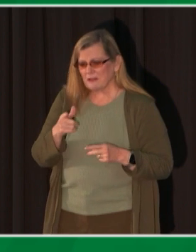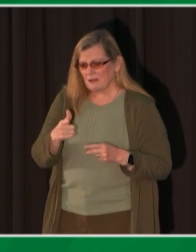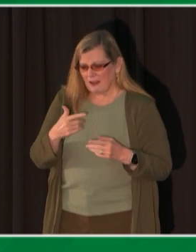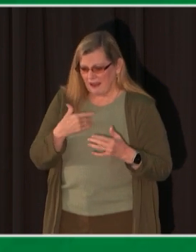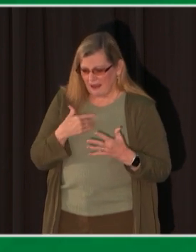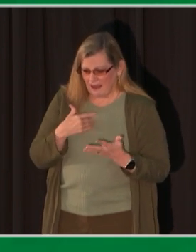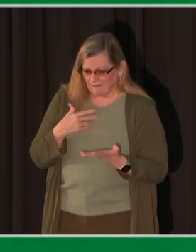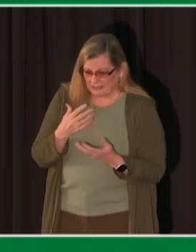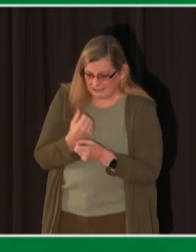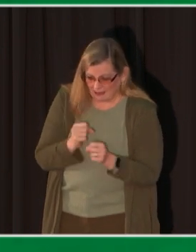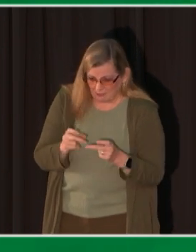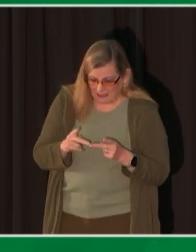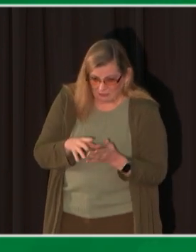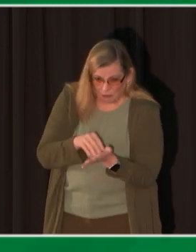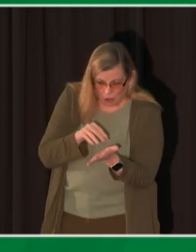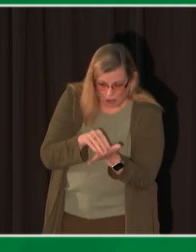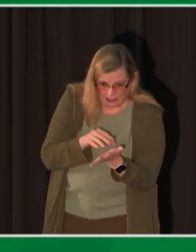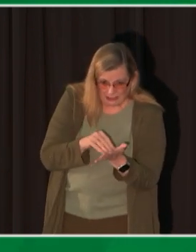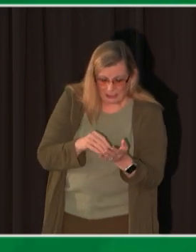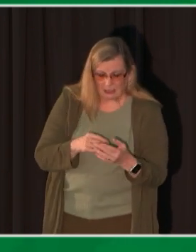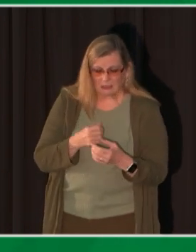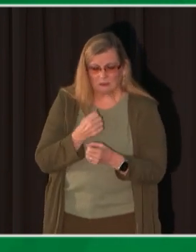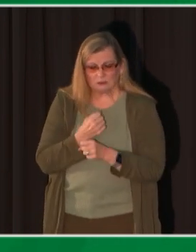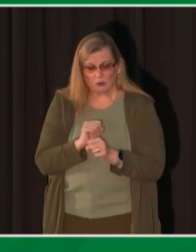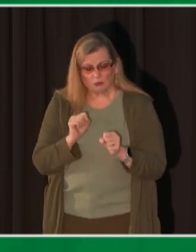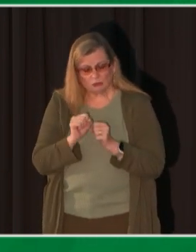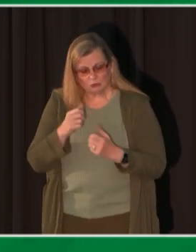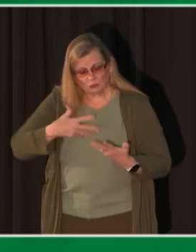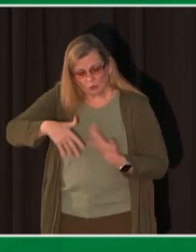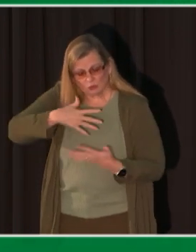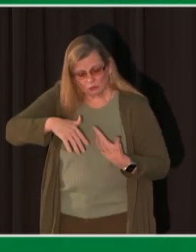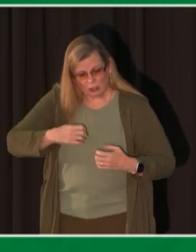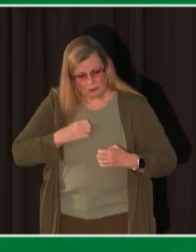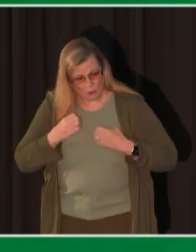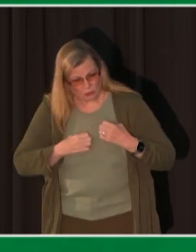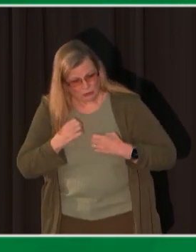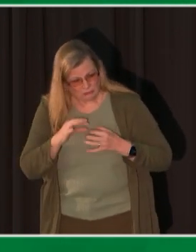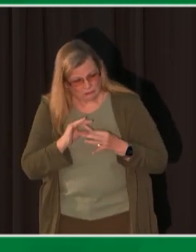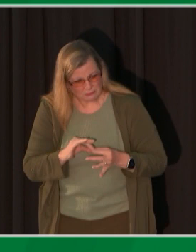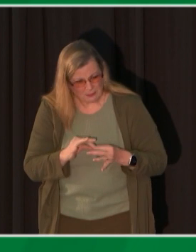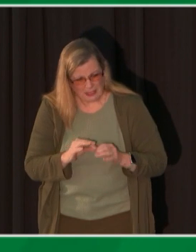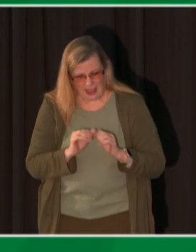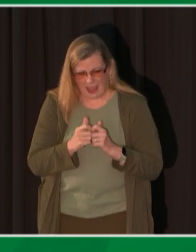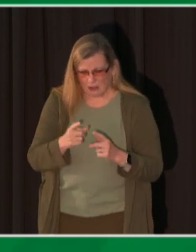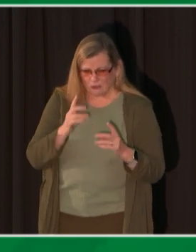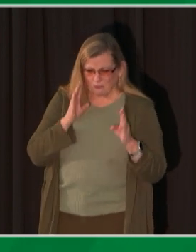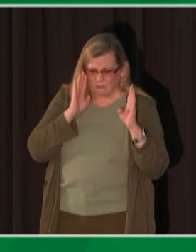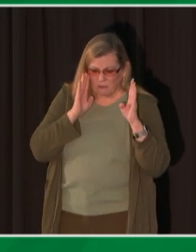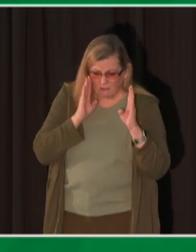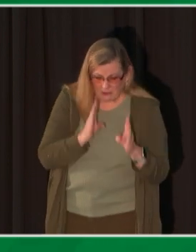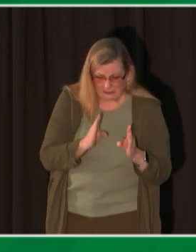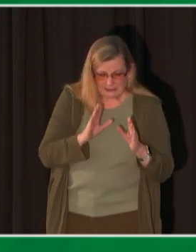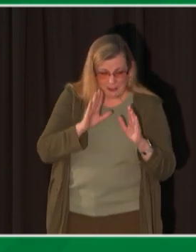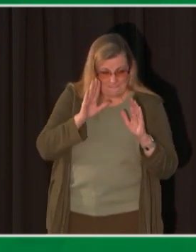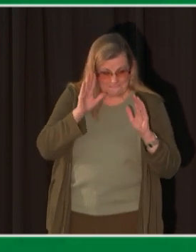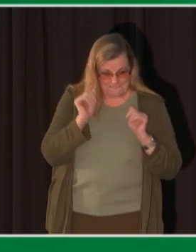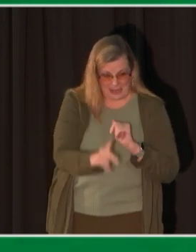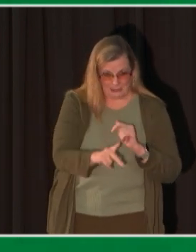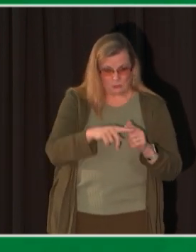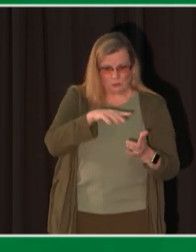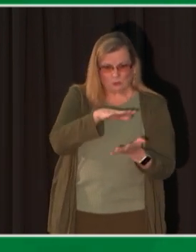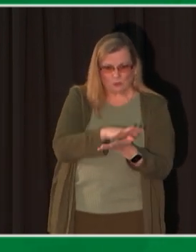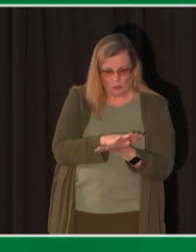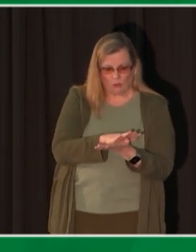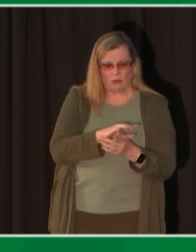So we are very, very focused on how we get back to school and we do it in a safe way.